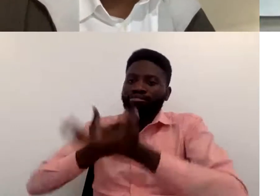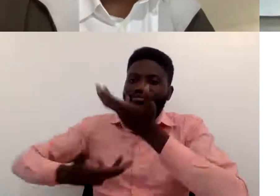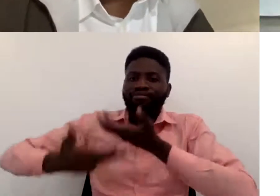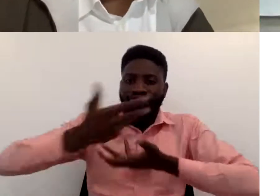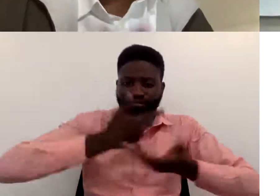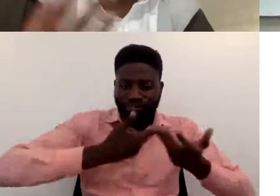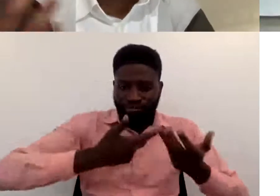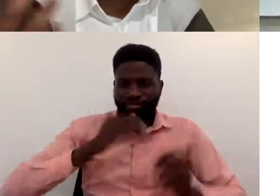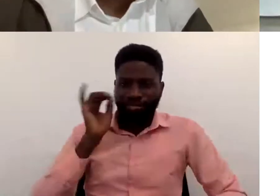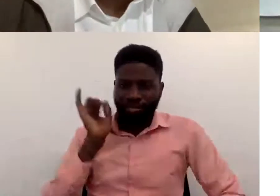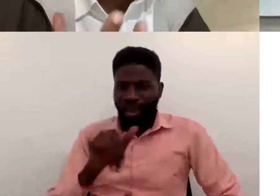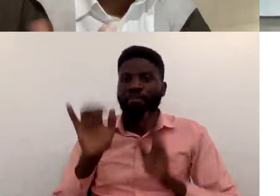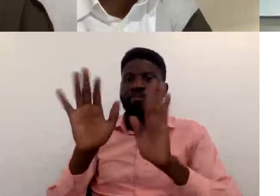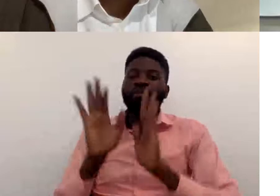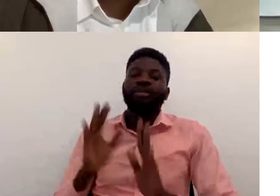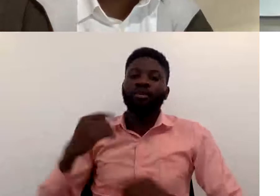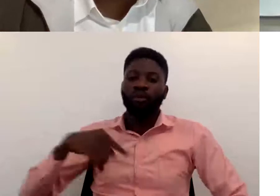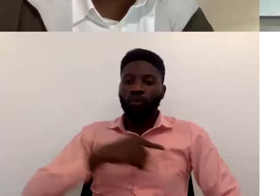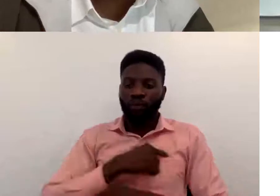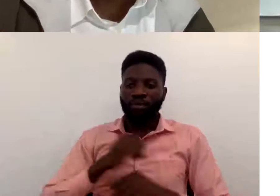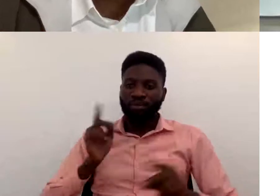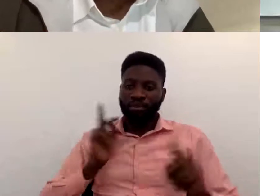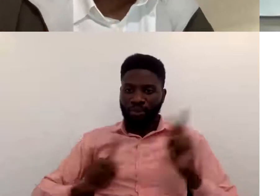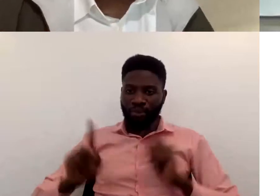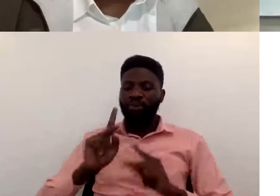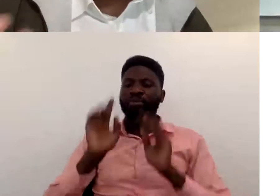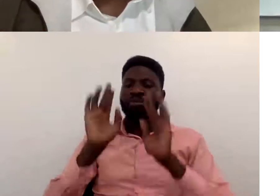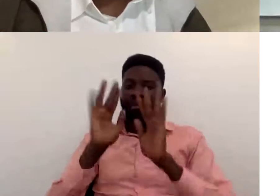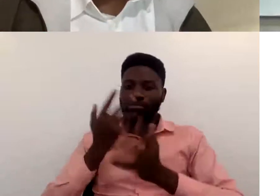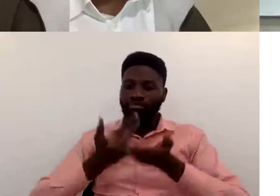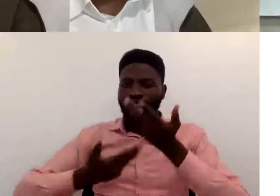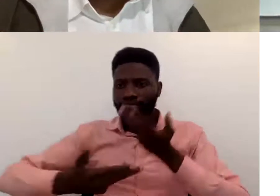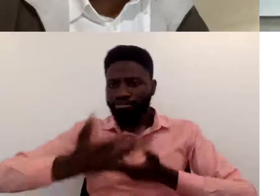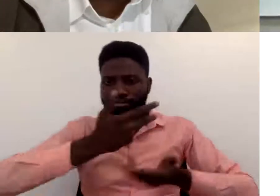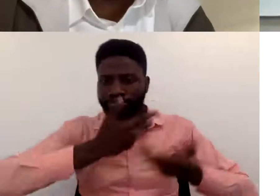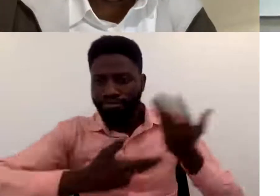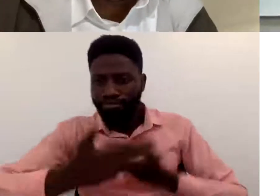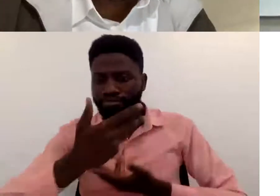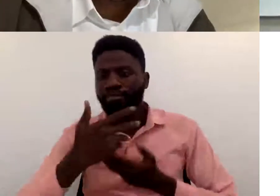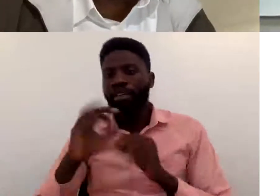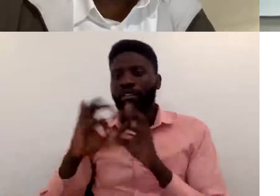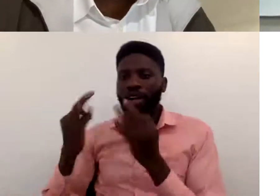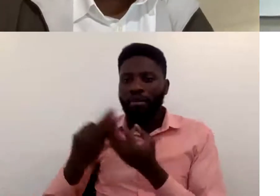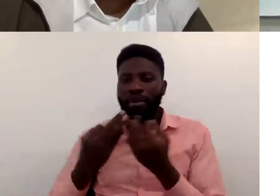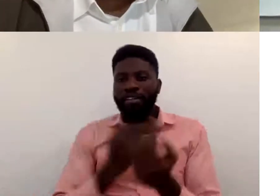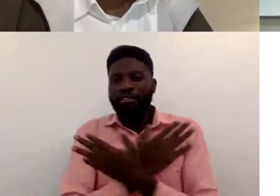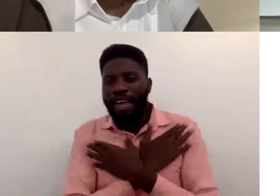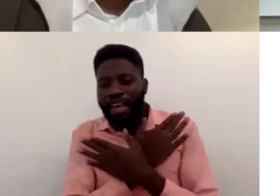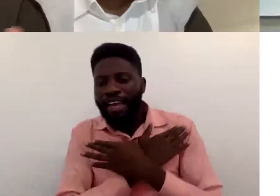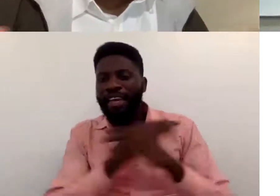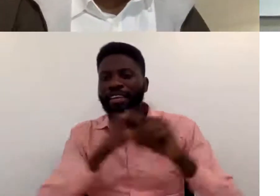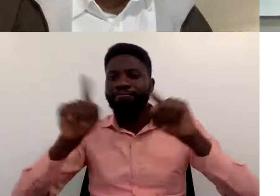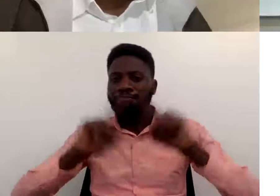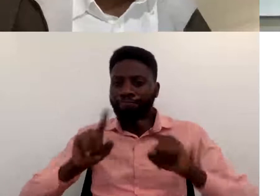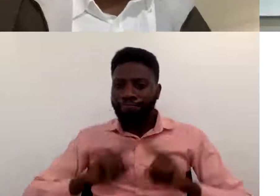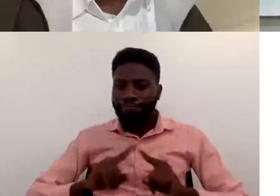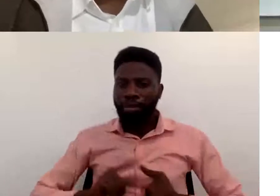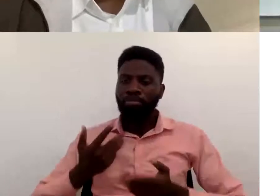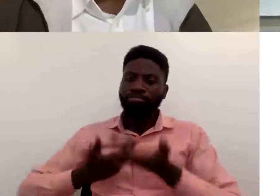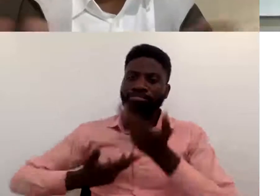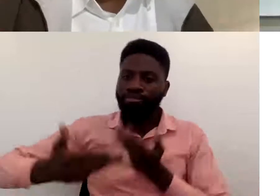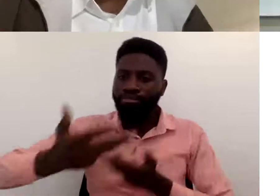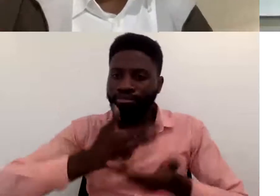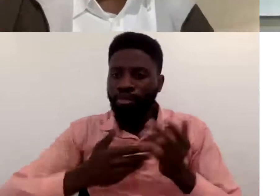We are human beings. We should be able to interact with family, friends, etc. Yeah, interactions with